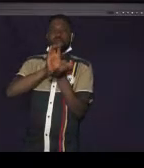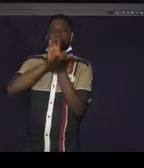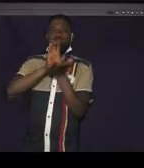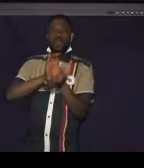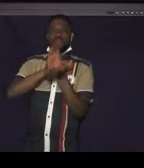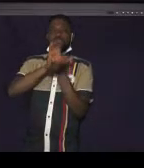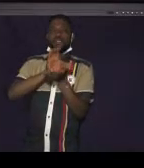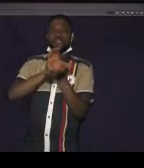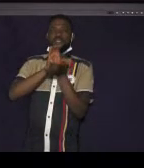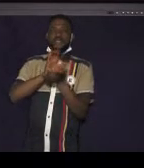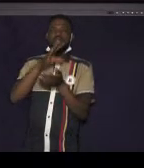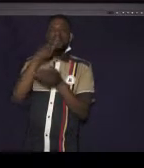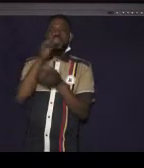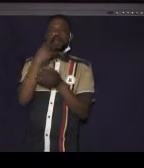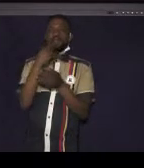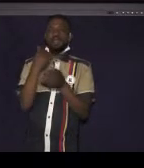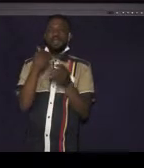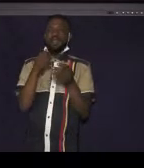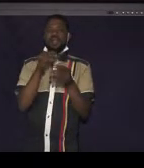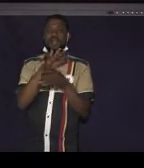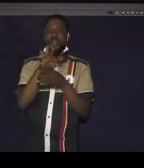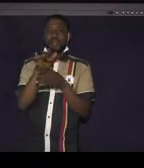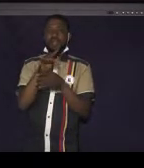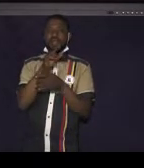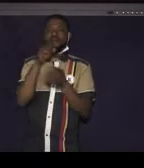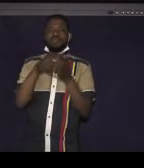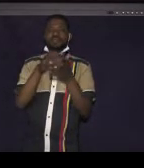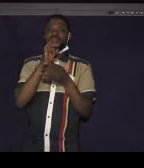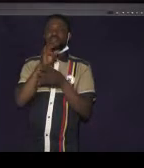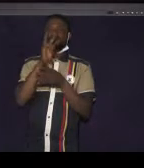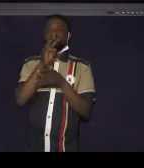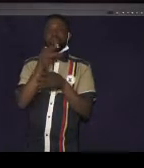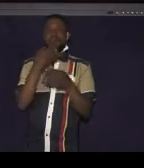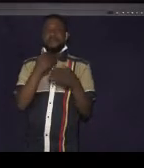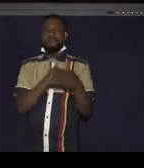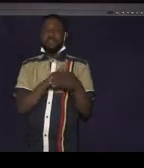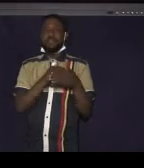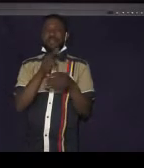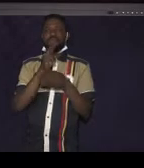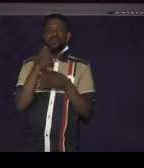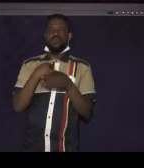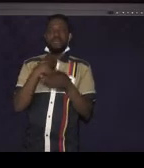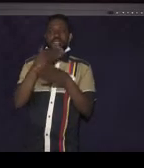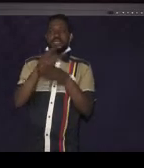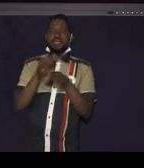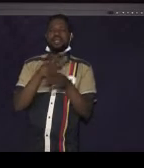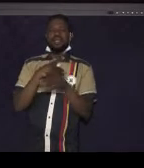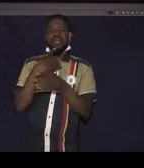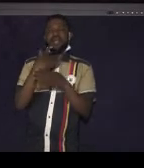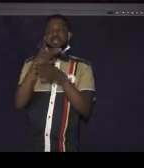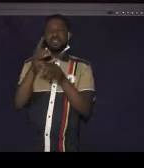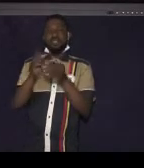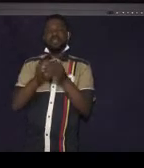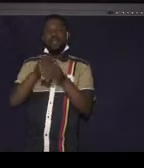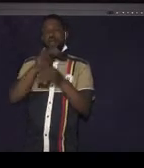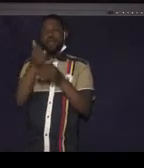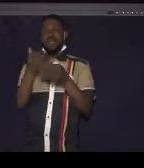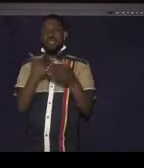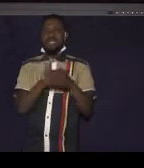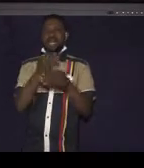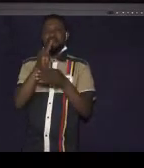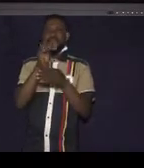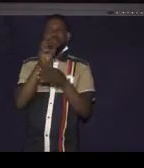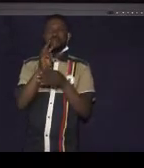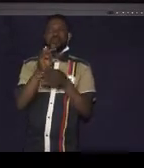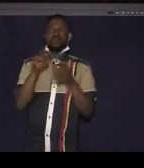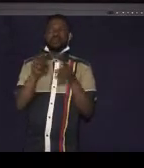letter, the number beside the letter. This is 2 beside x, so we divide this side by 2, and we will divide the other side by 2 to get our